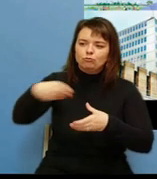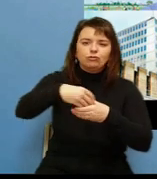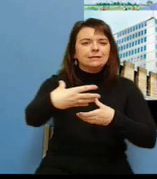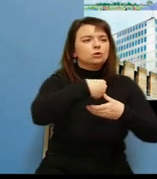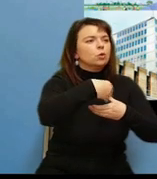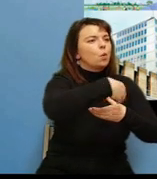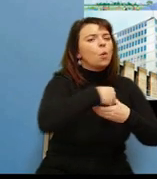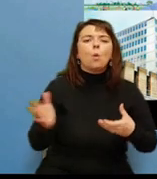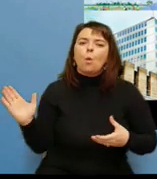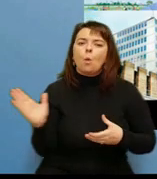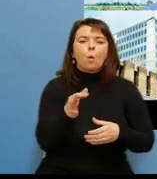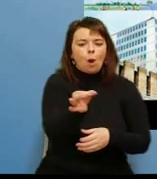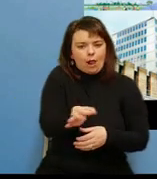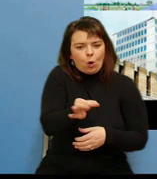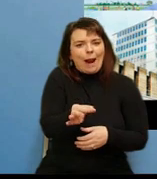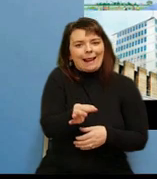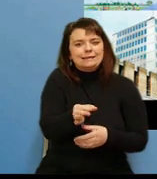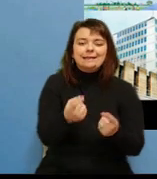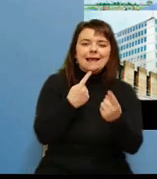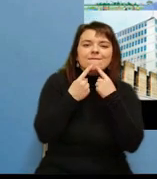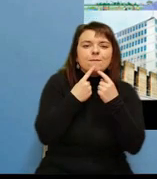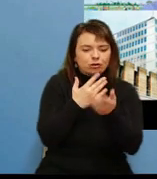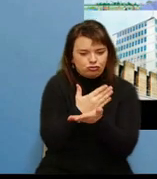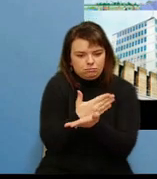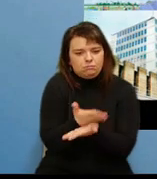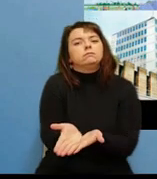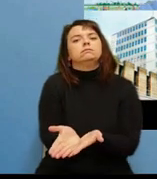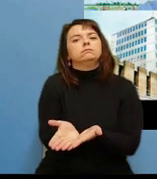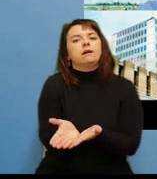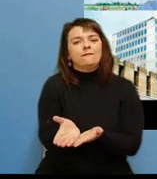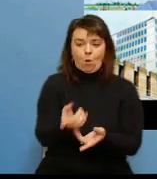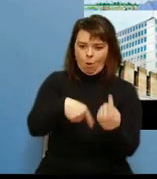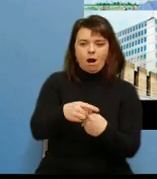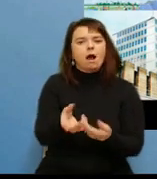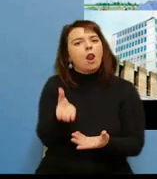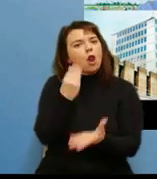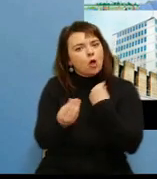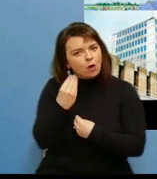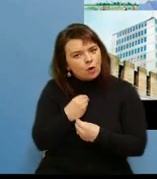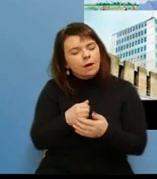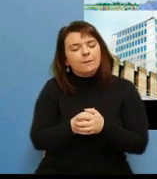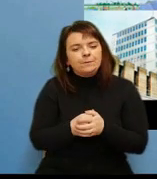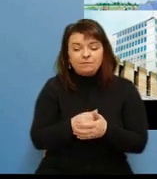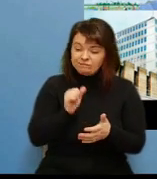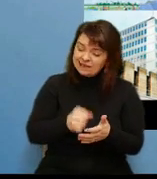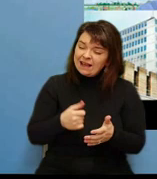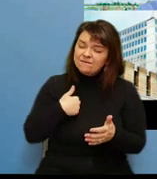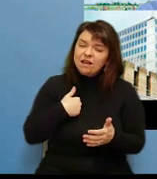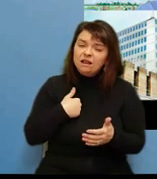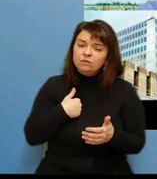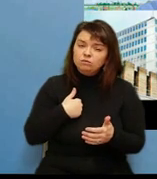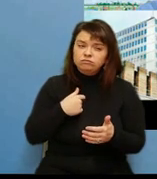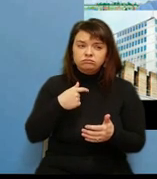together all the localities, and all the information is being shared for learning purposes. And I think we are